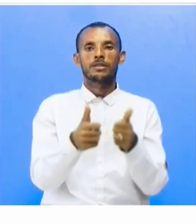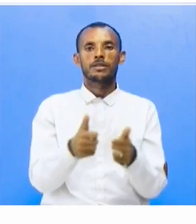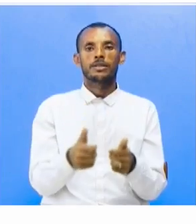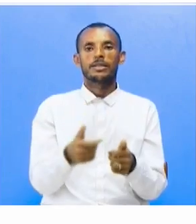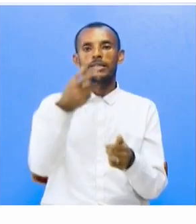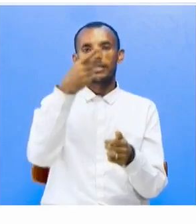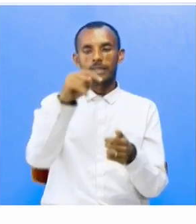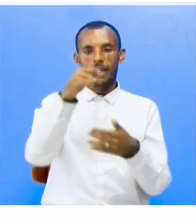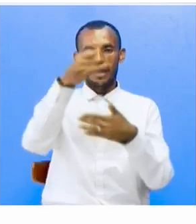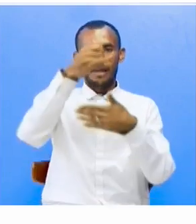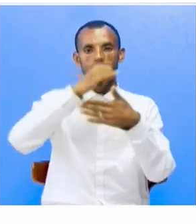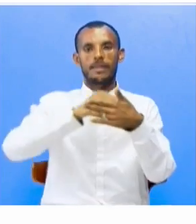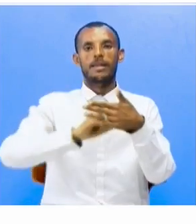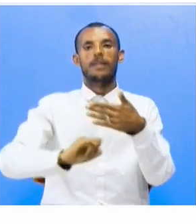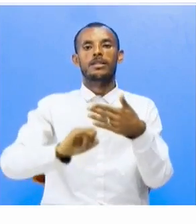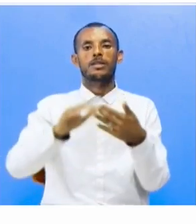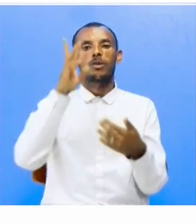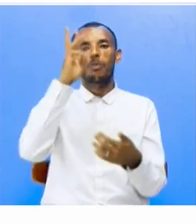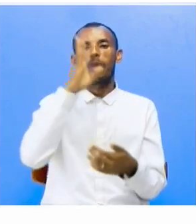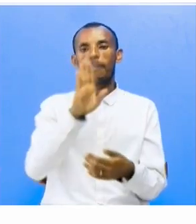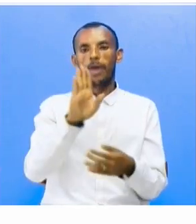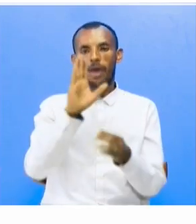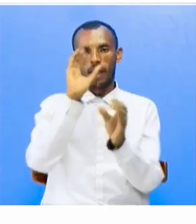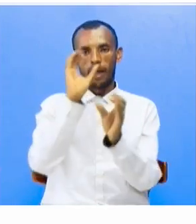the interest will be calculated.